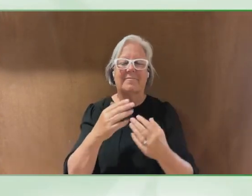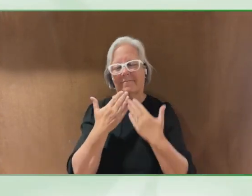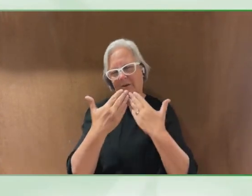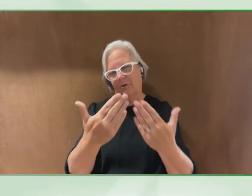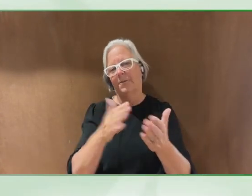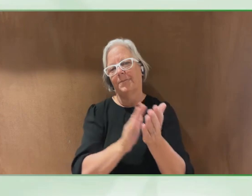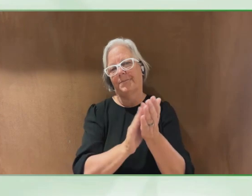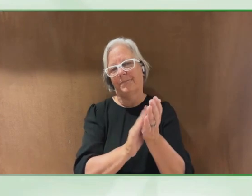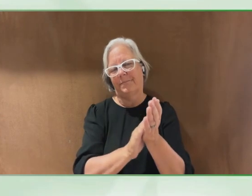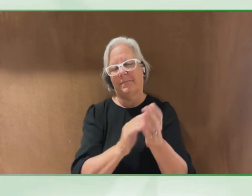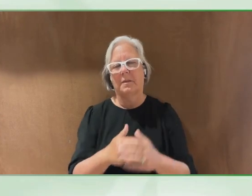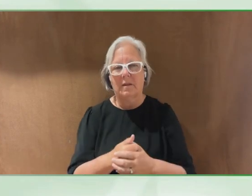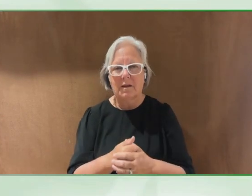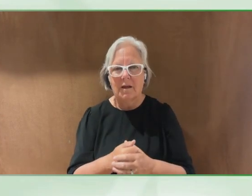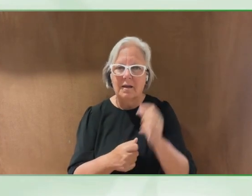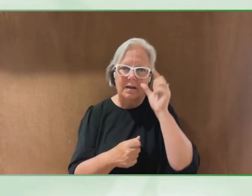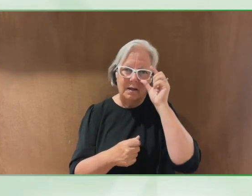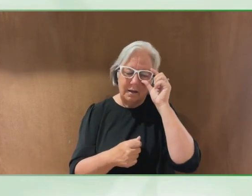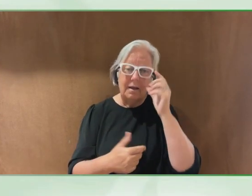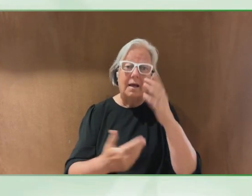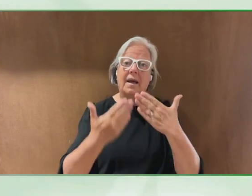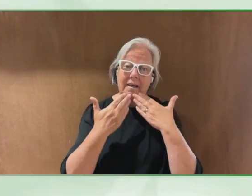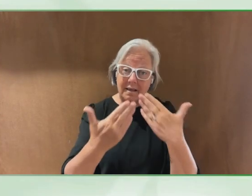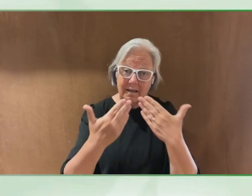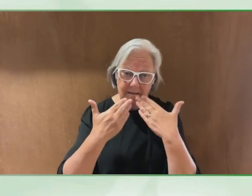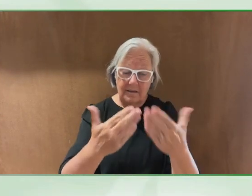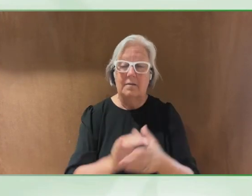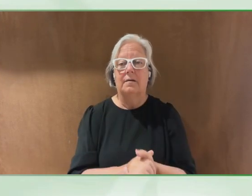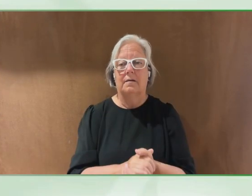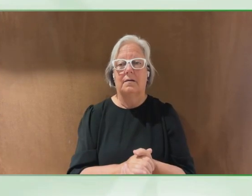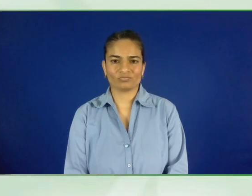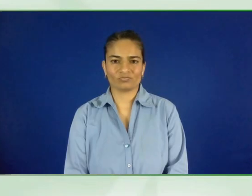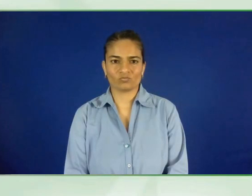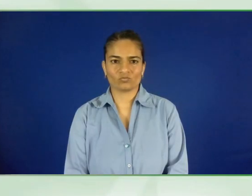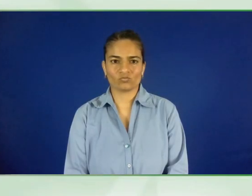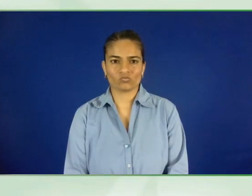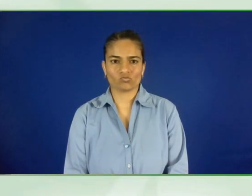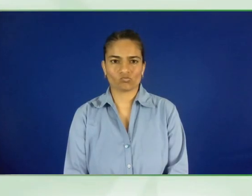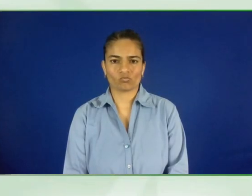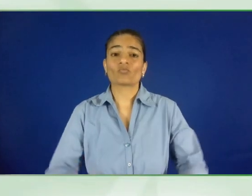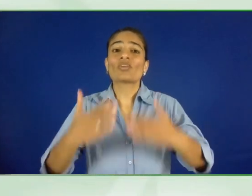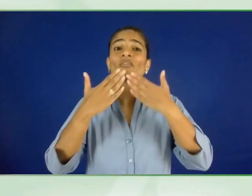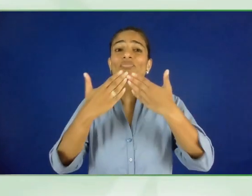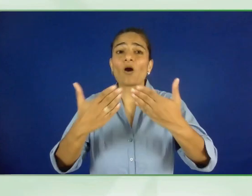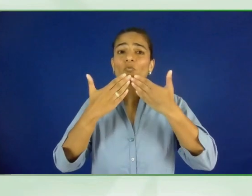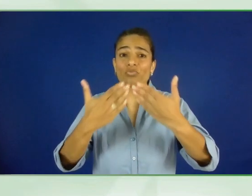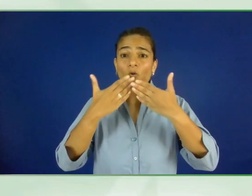Thank you, Matthew. Our next speaker is coming from China,